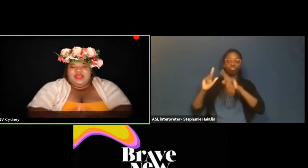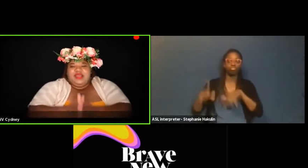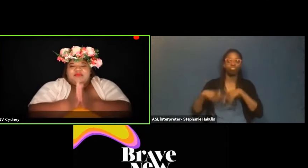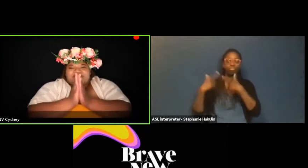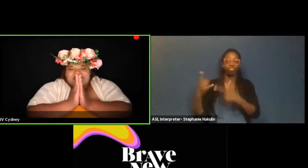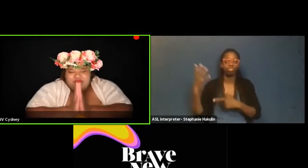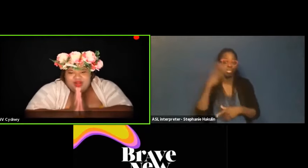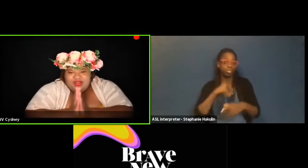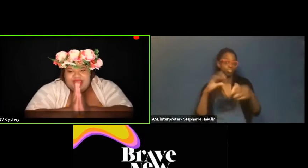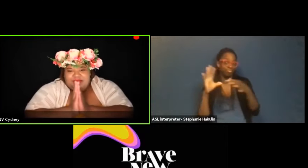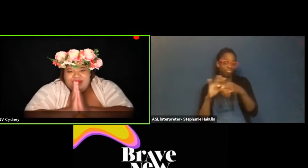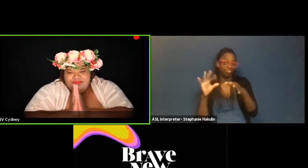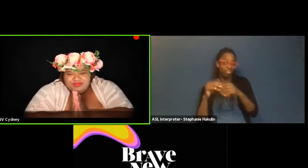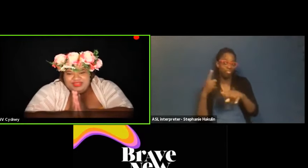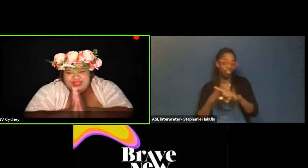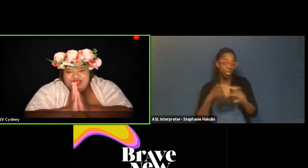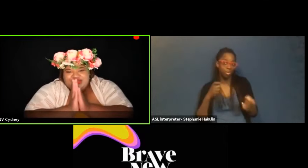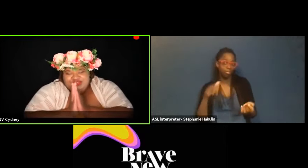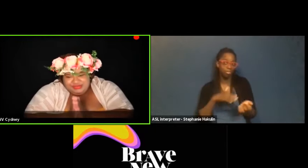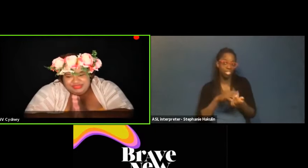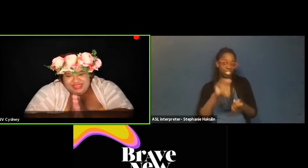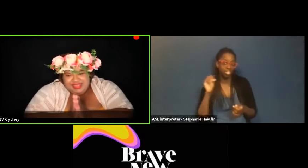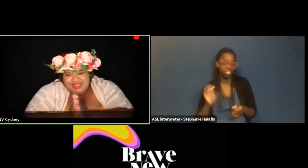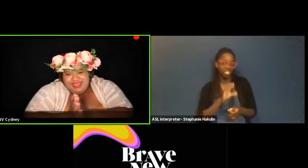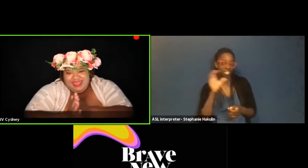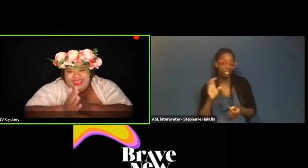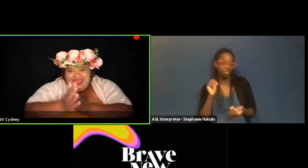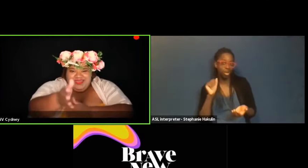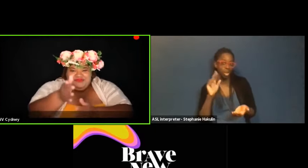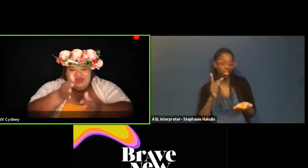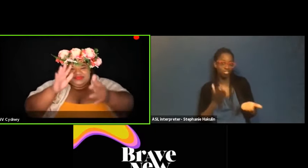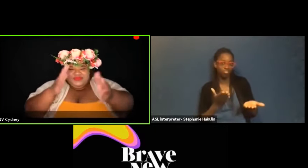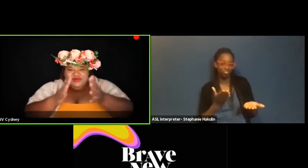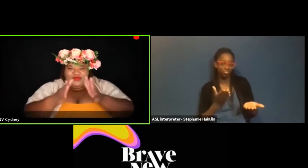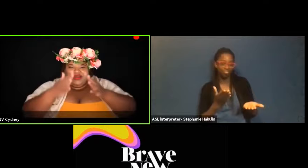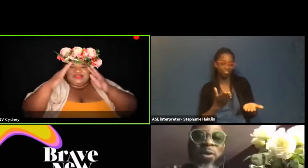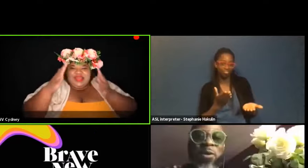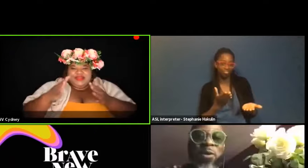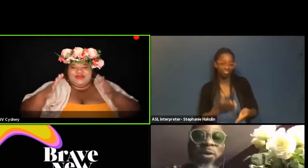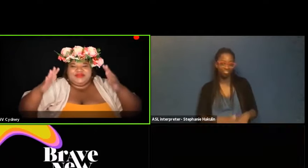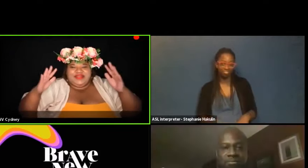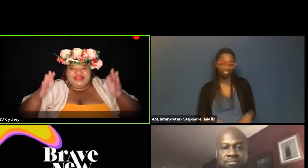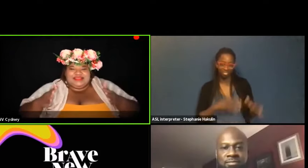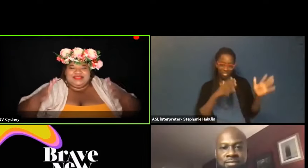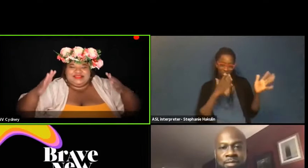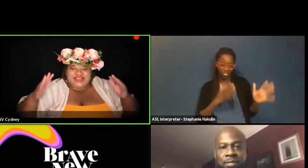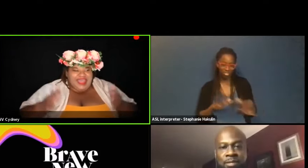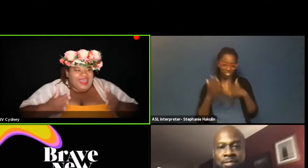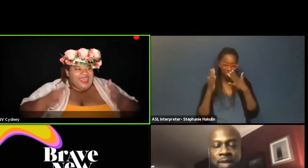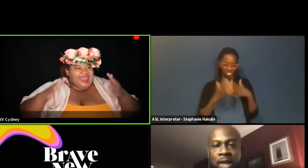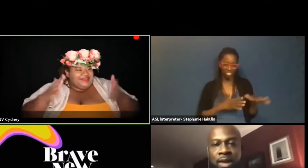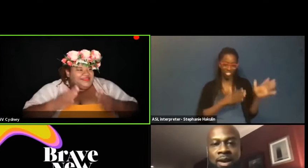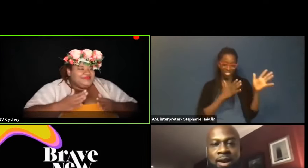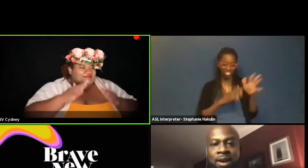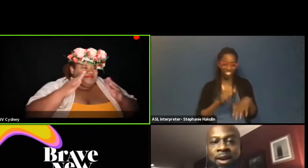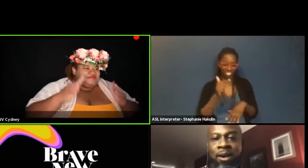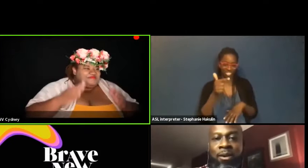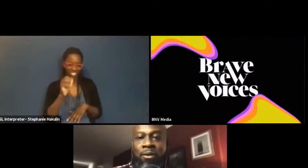the evening, Mr. Marc Bamuthi Joseph. Make some noise. Go crazy in the